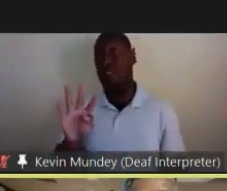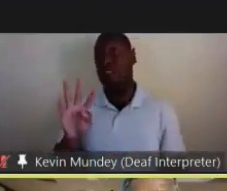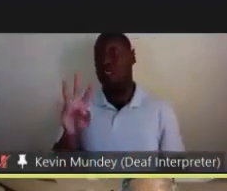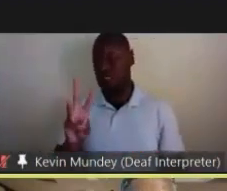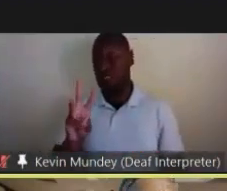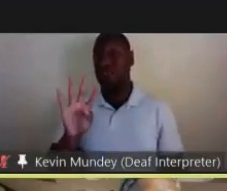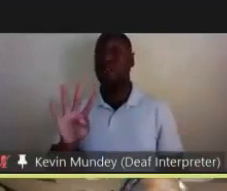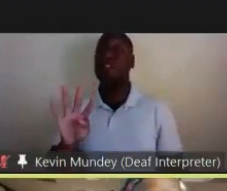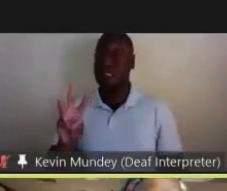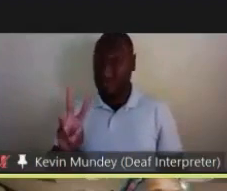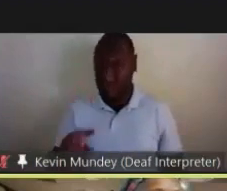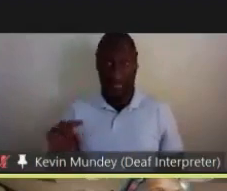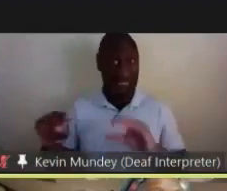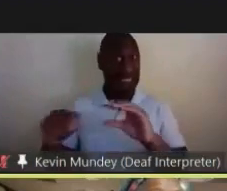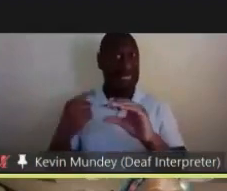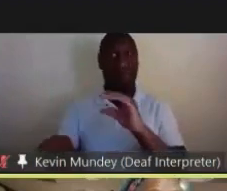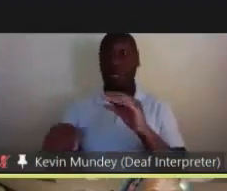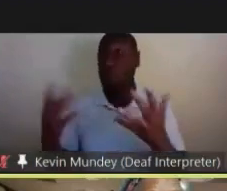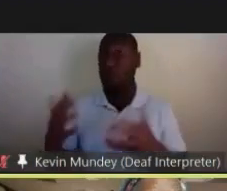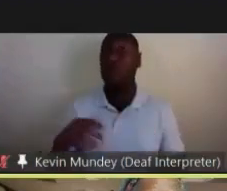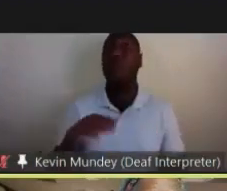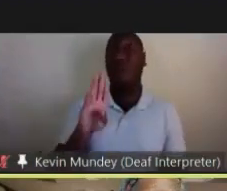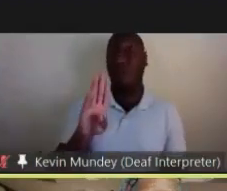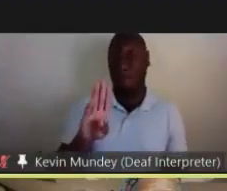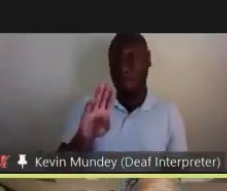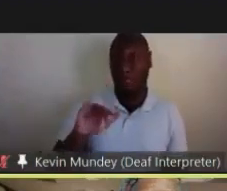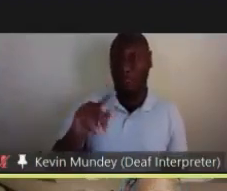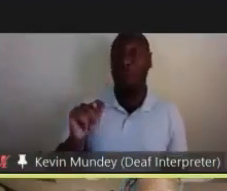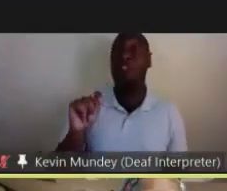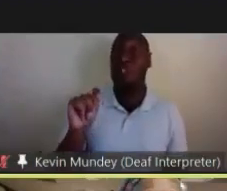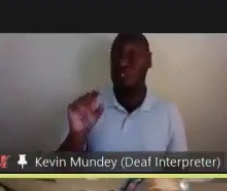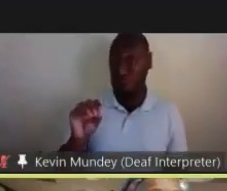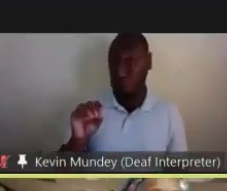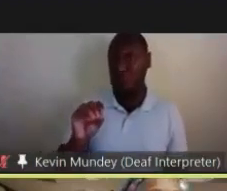215-685-4646 or email